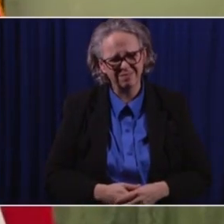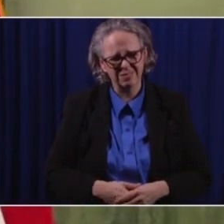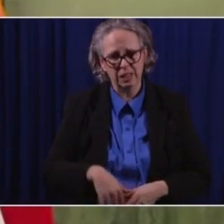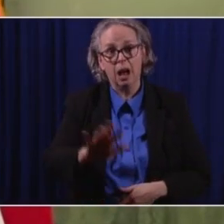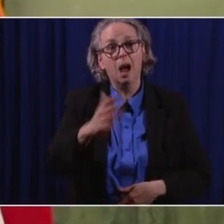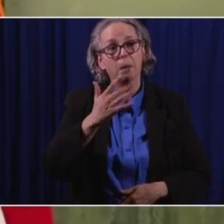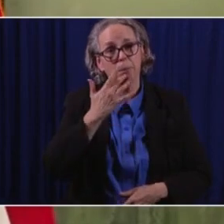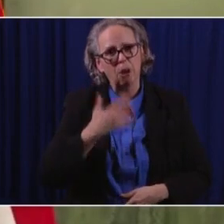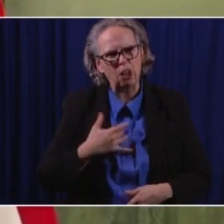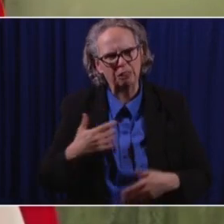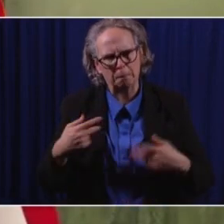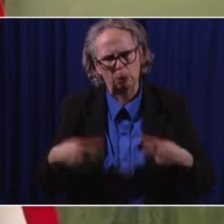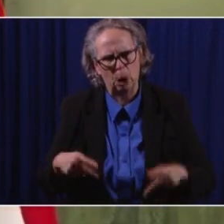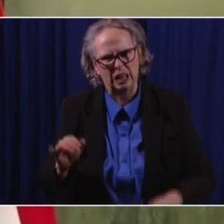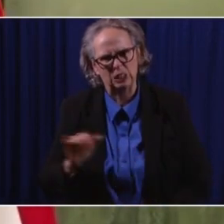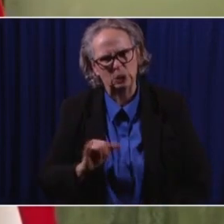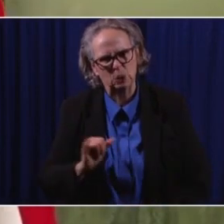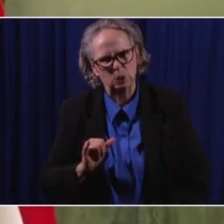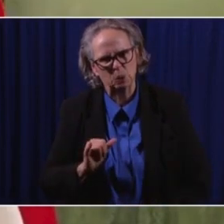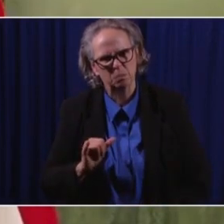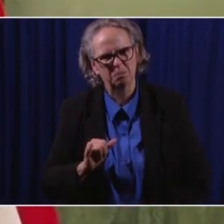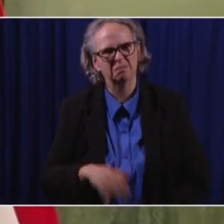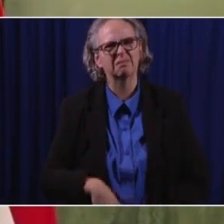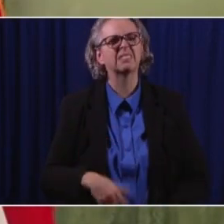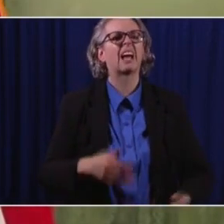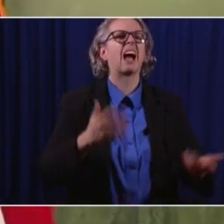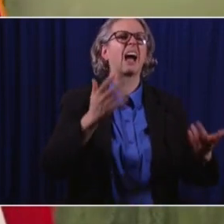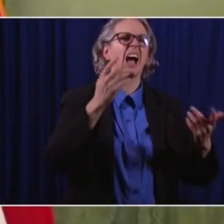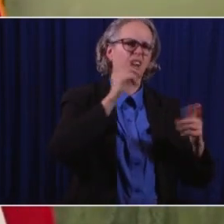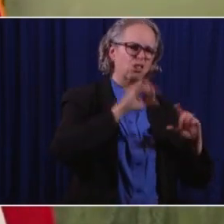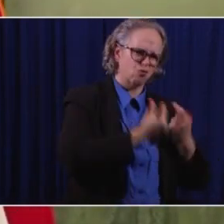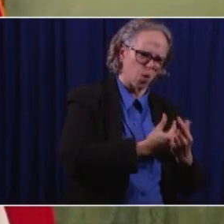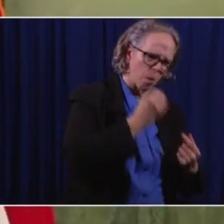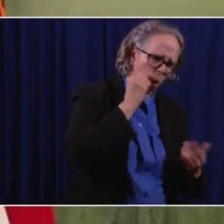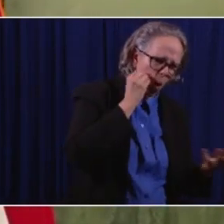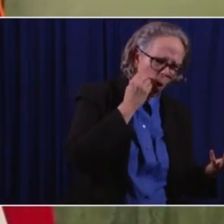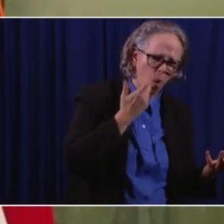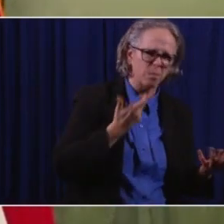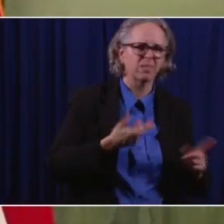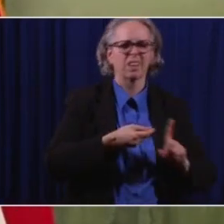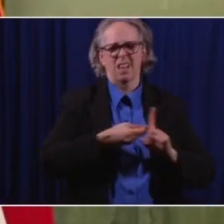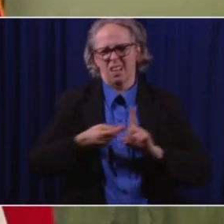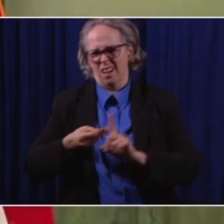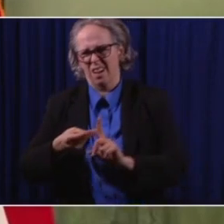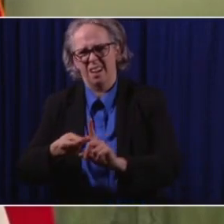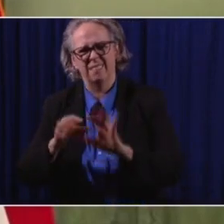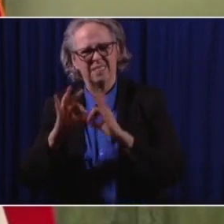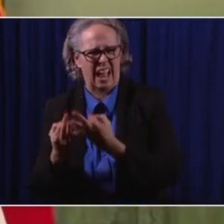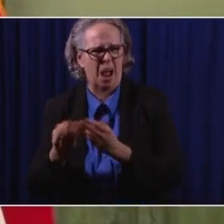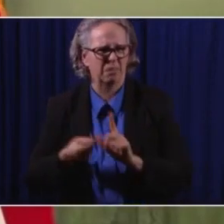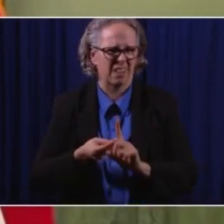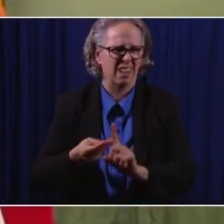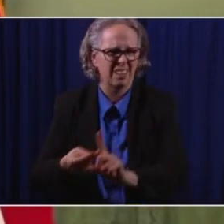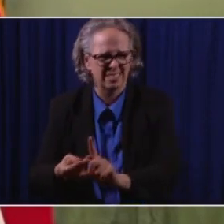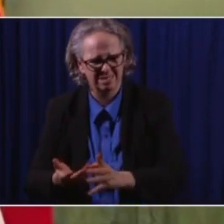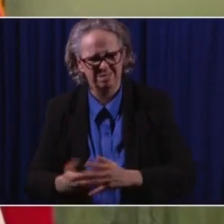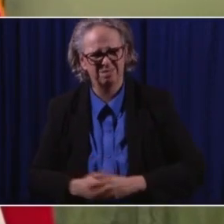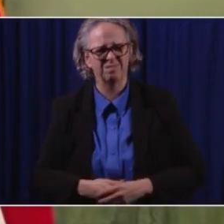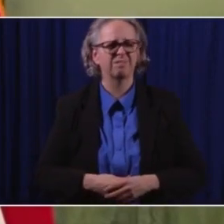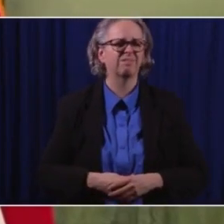In addition to the large parties, there's been spread inside family units, and not necessarily the households where people live, but in